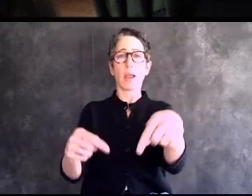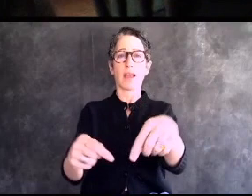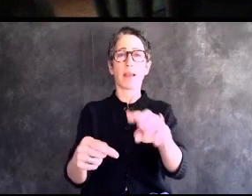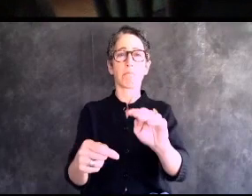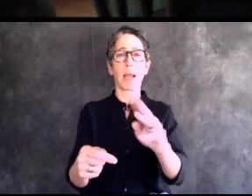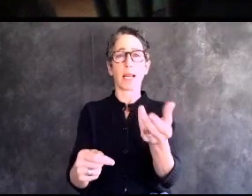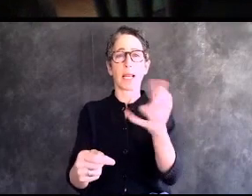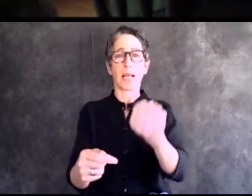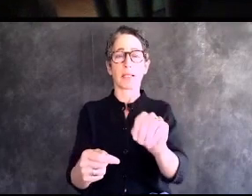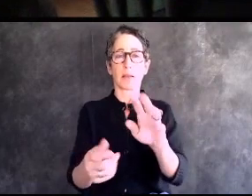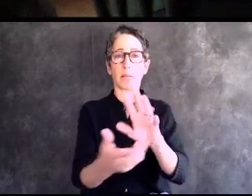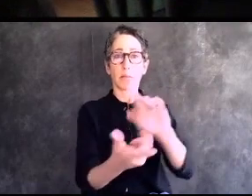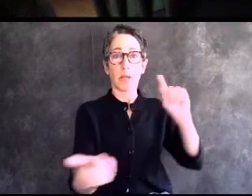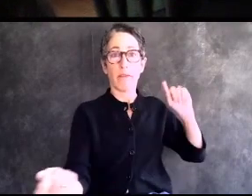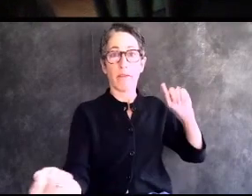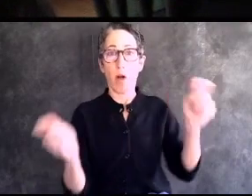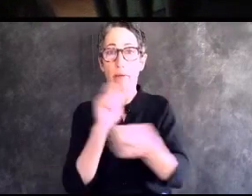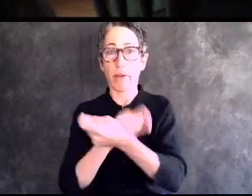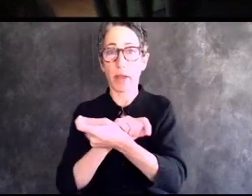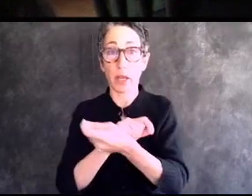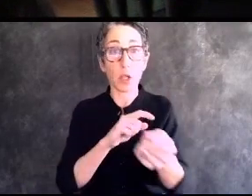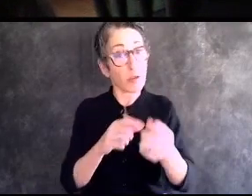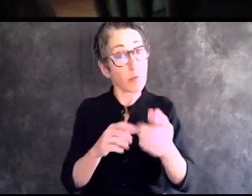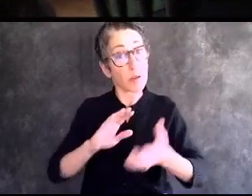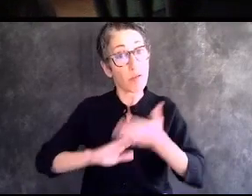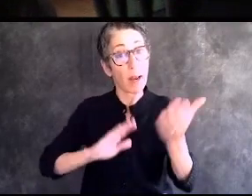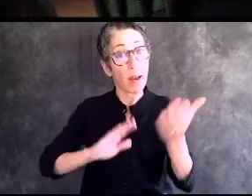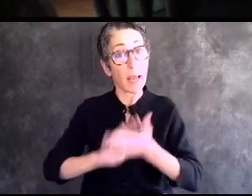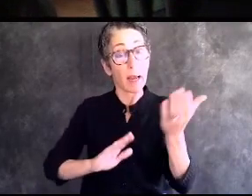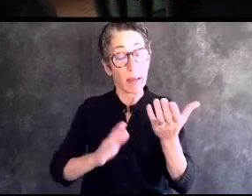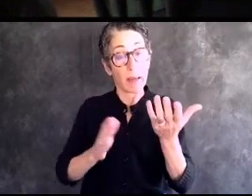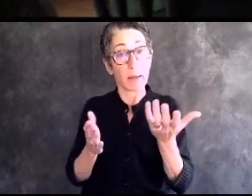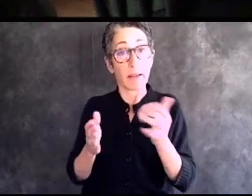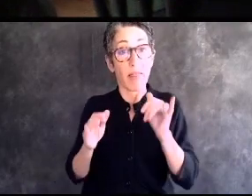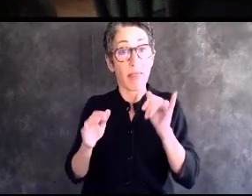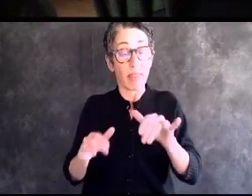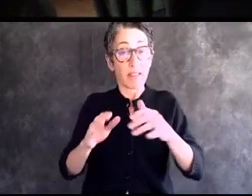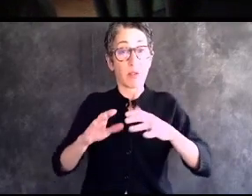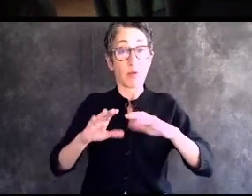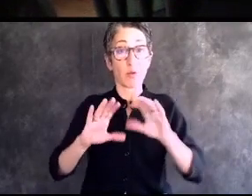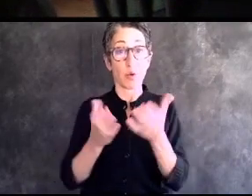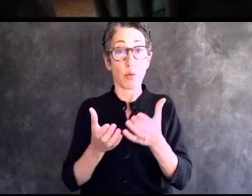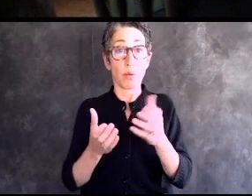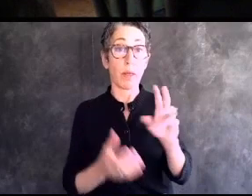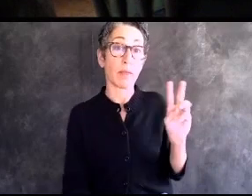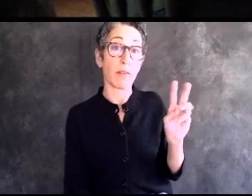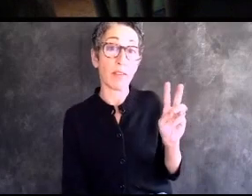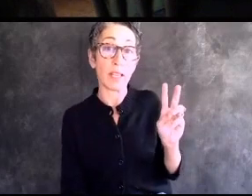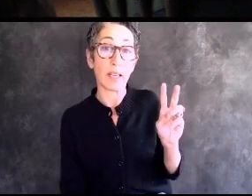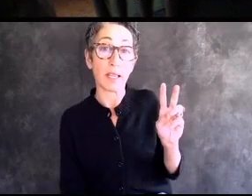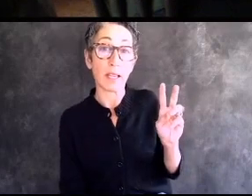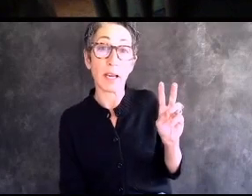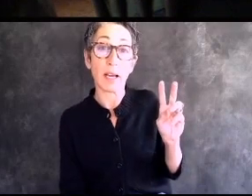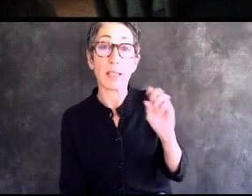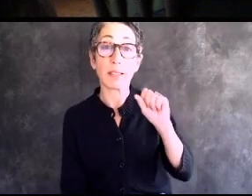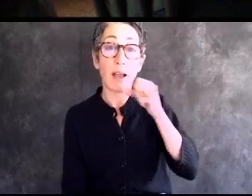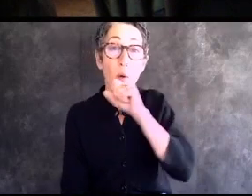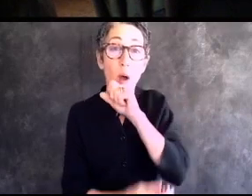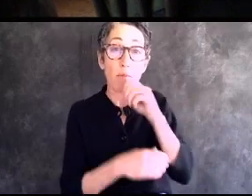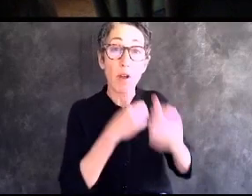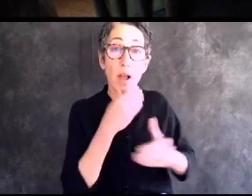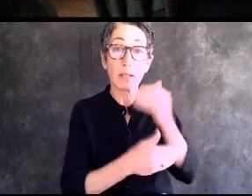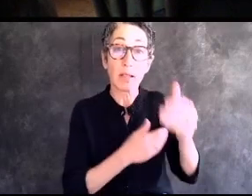online engagement with citizens for years and years. For those who don't know, the V-Taiwan process that you pioneered helped with the crafting